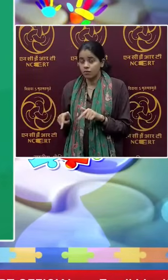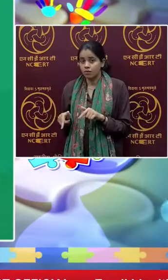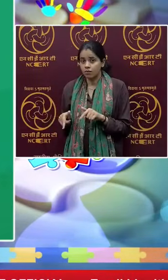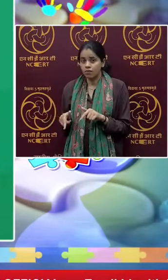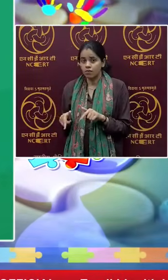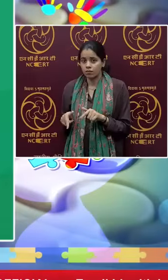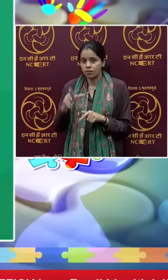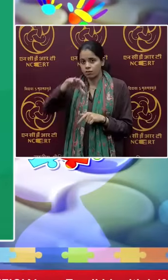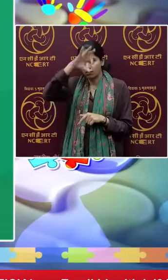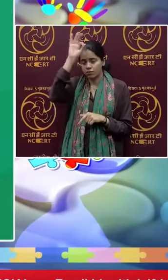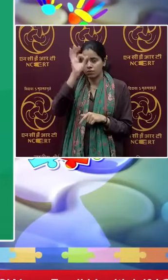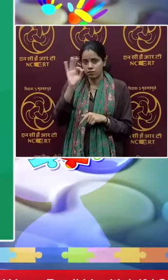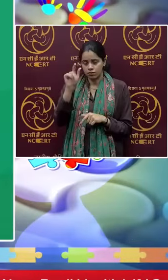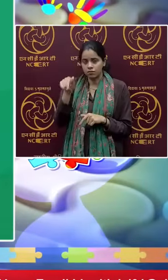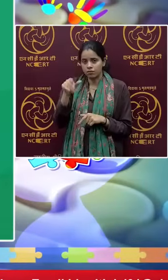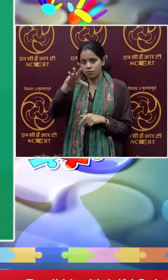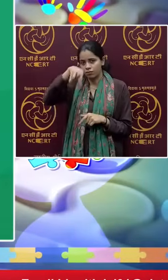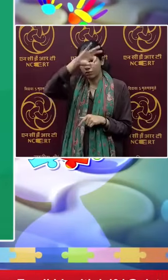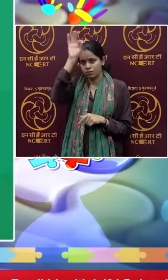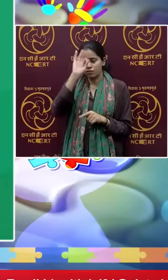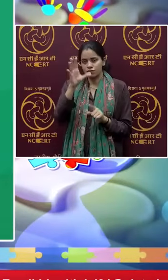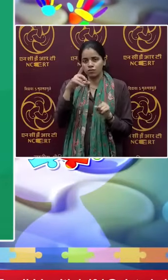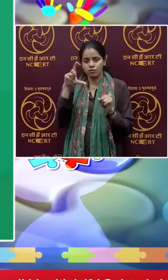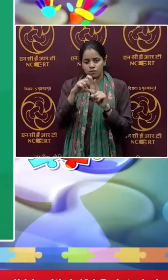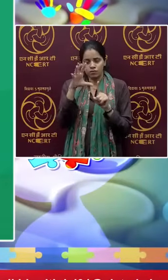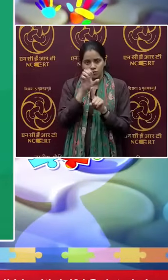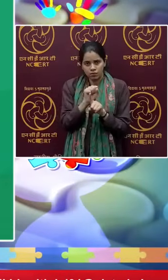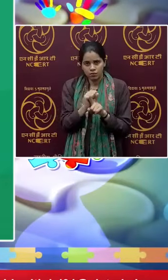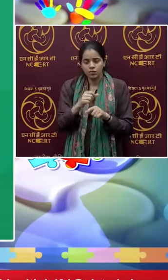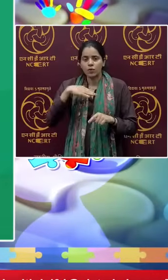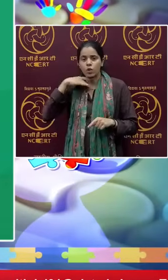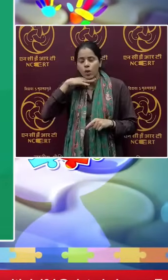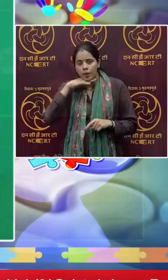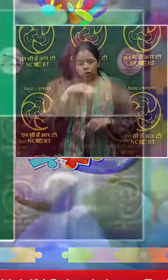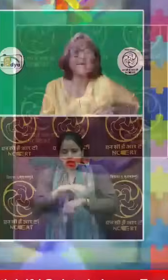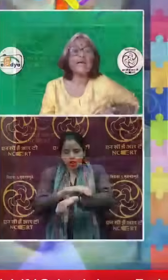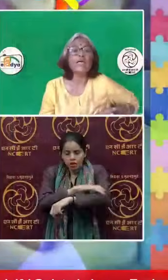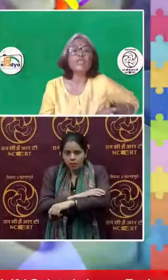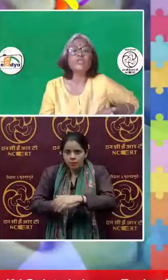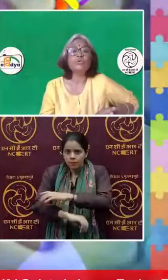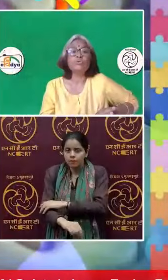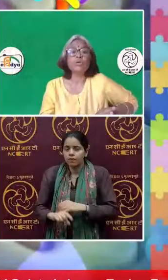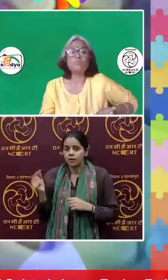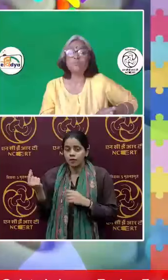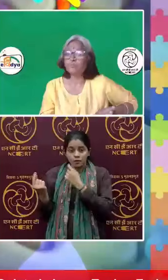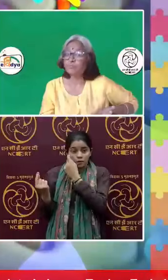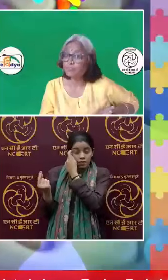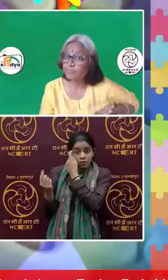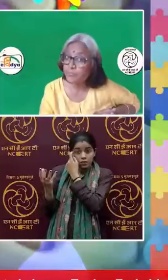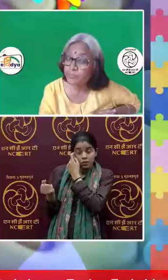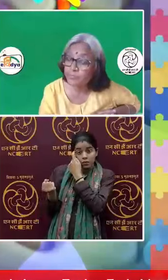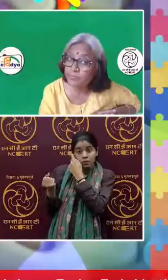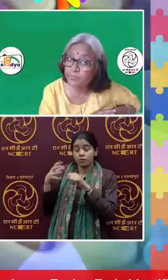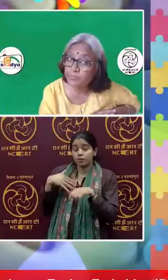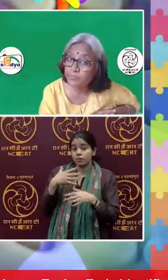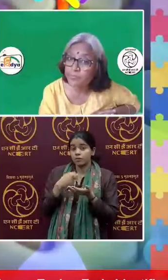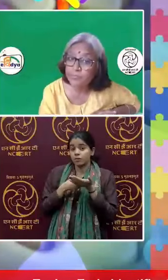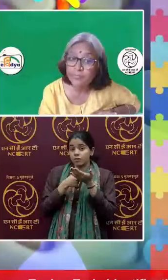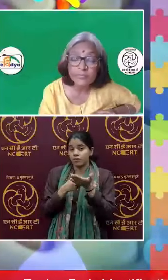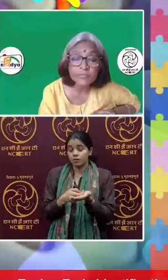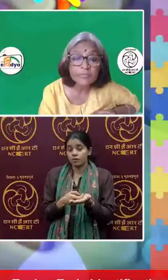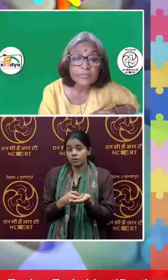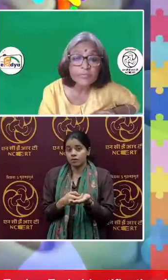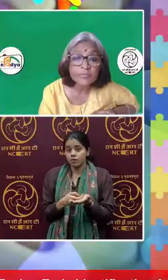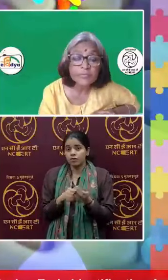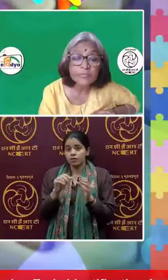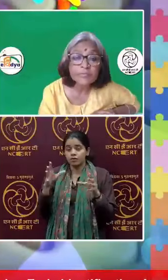the interventions, the early interventions, or the therapy, or the structured program Right. that is there. Ma'am, we So request you to kindly expedite